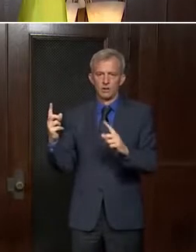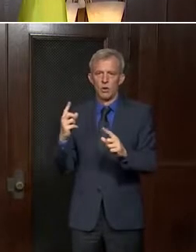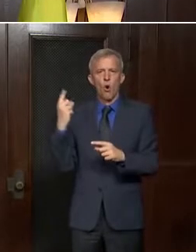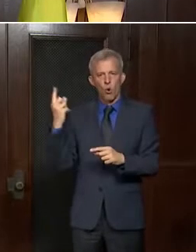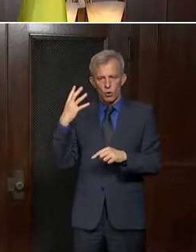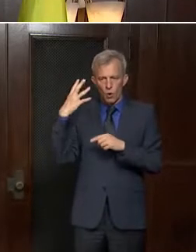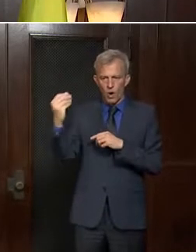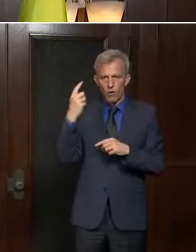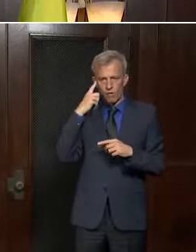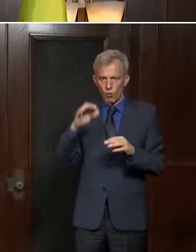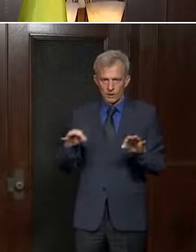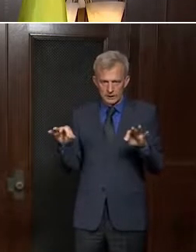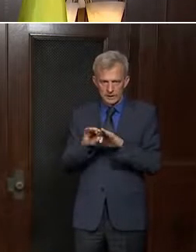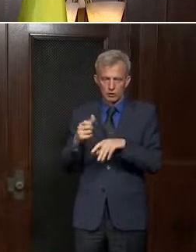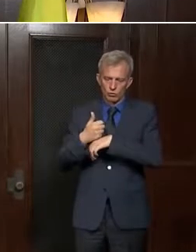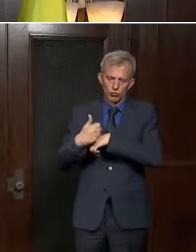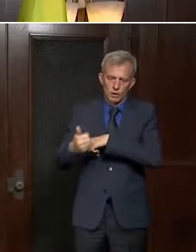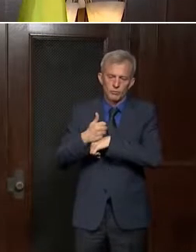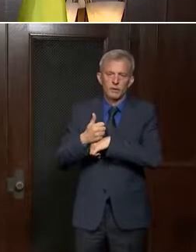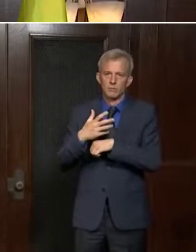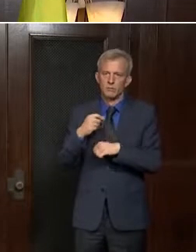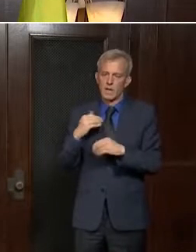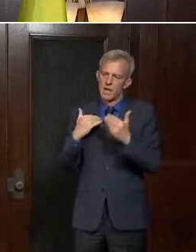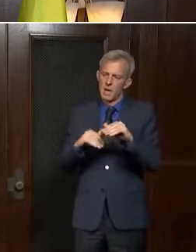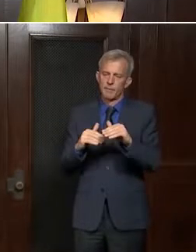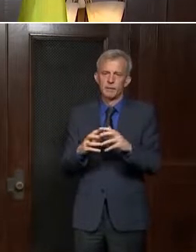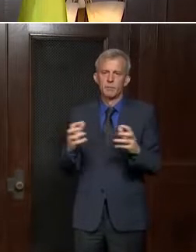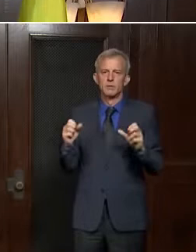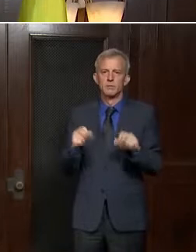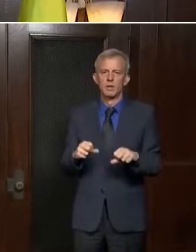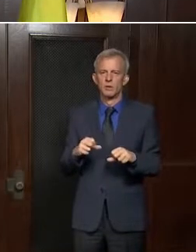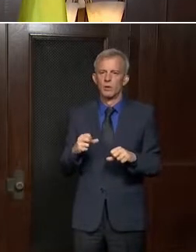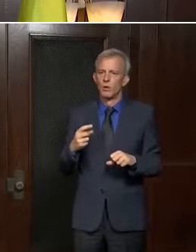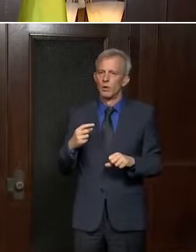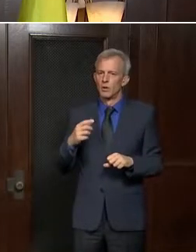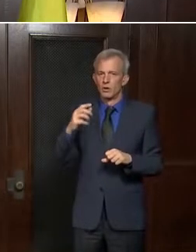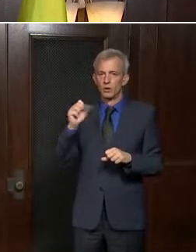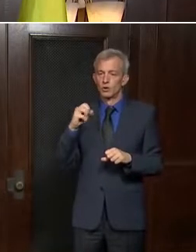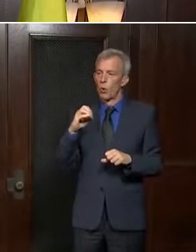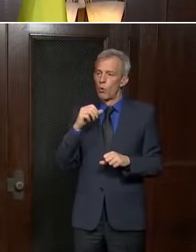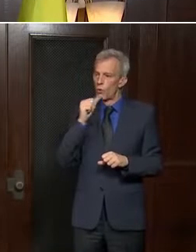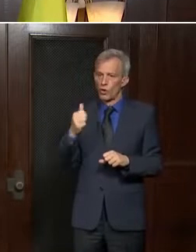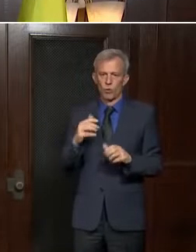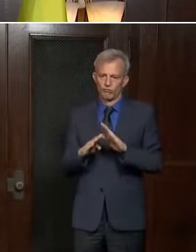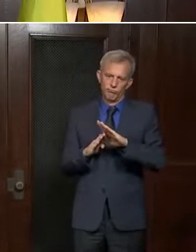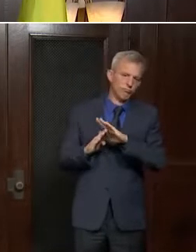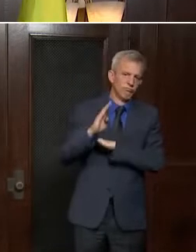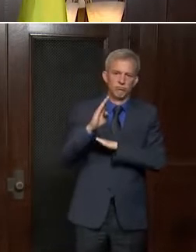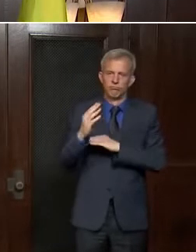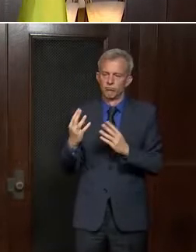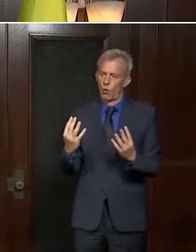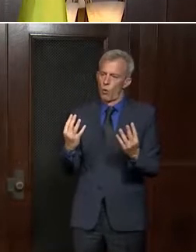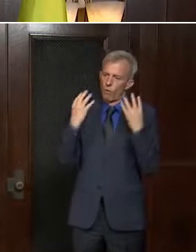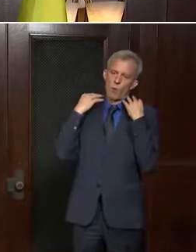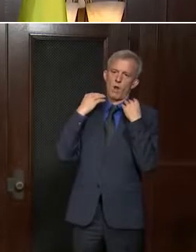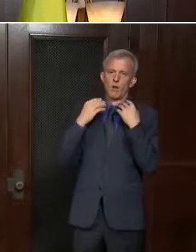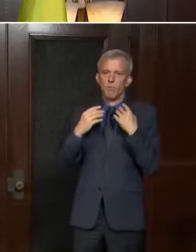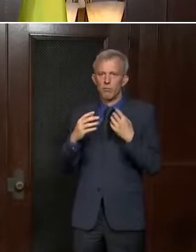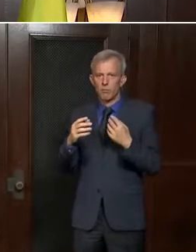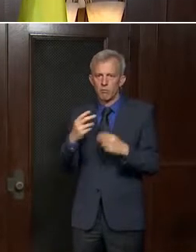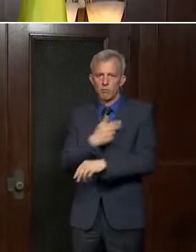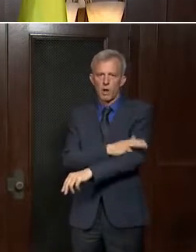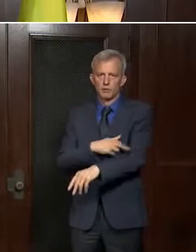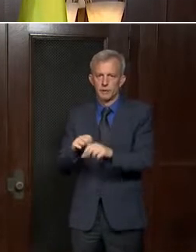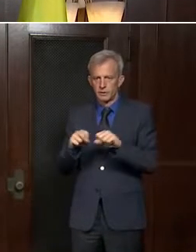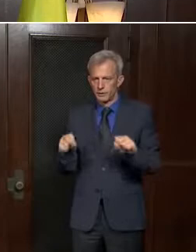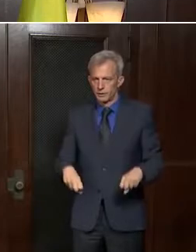and to try to limit those as much as possible so that we don't see a spike that overwhelms our hospital system. We know the consequences of stepping